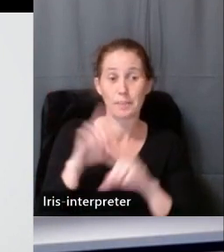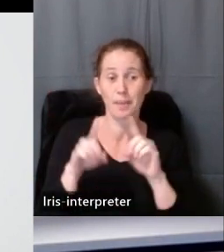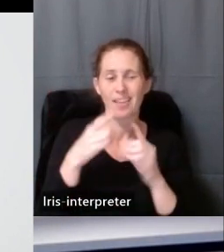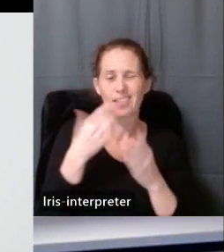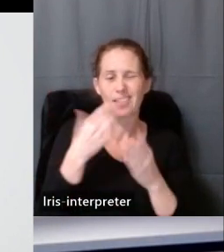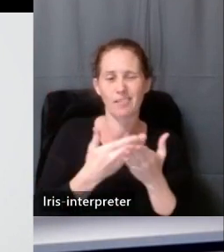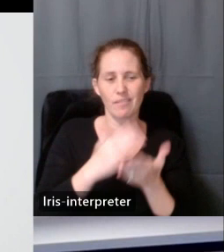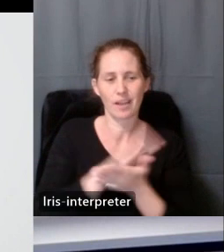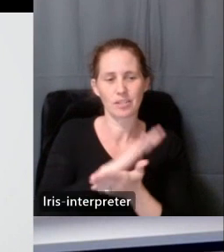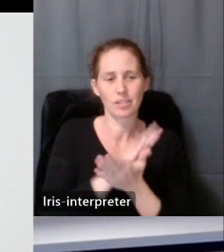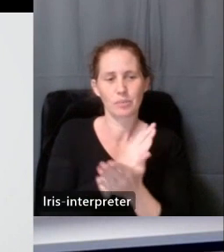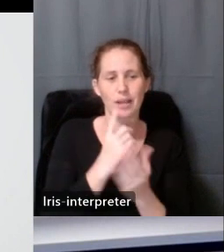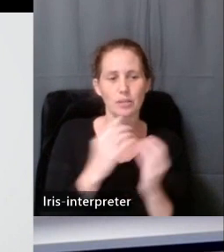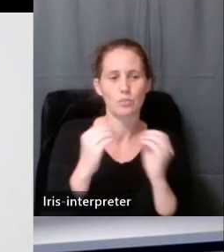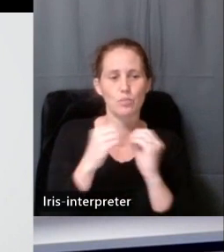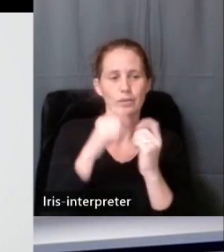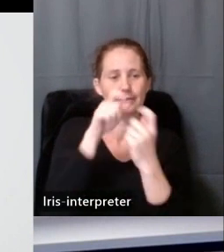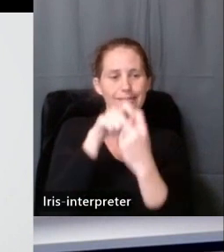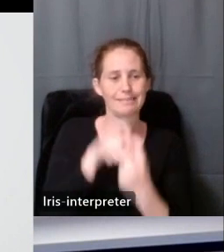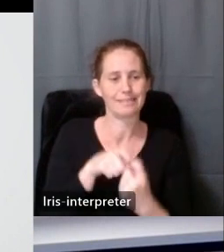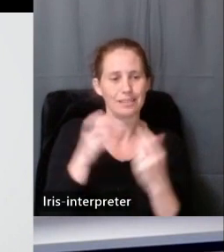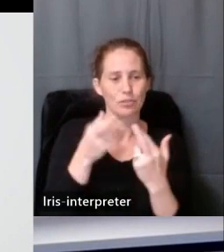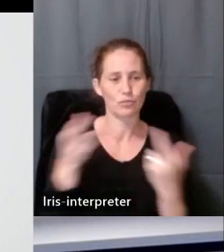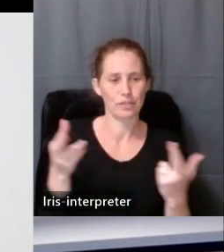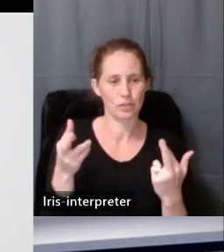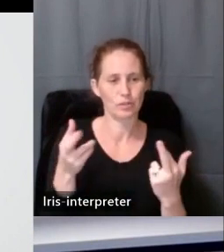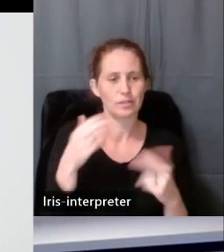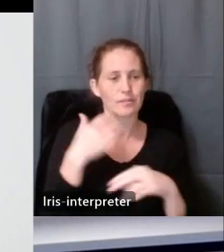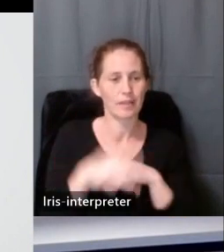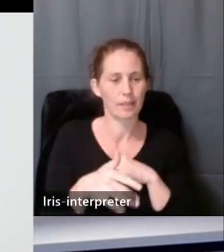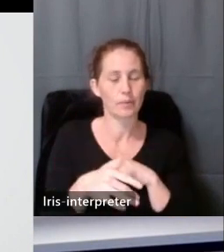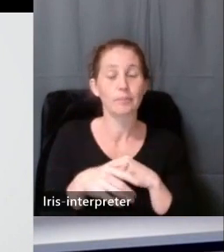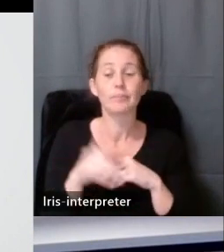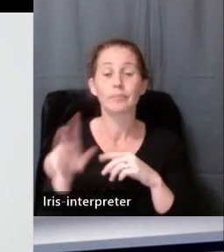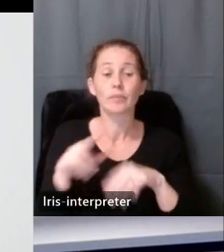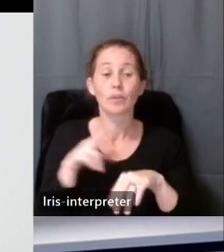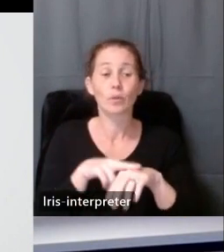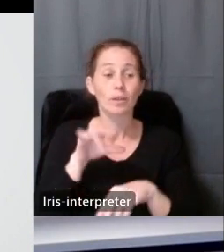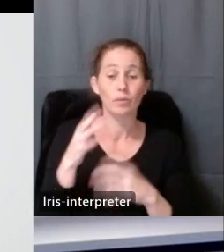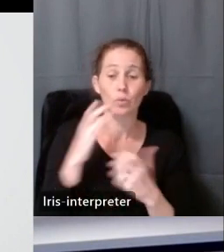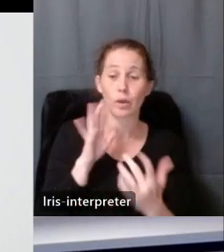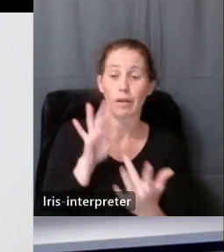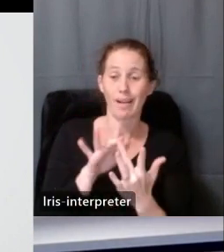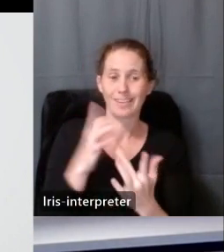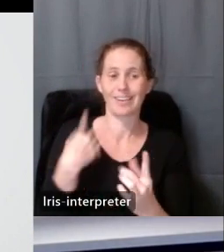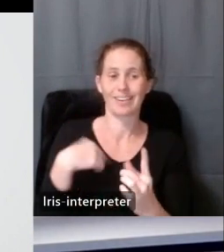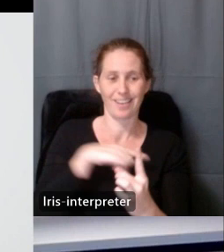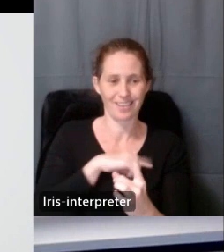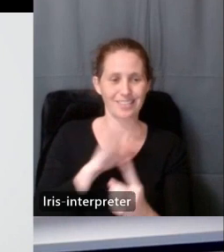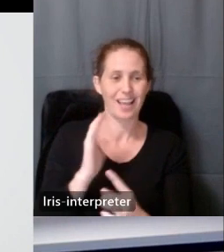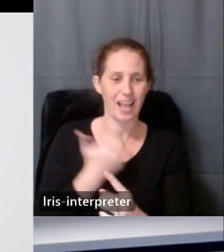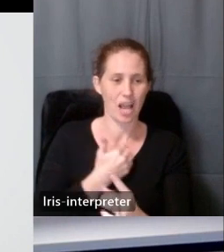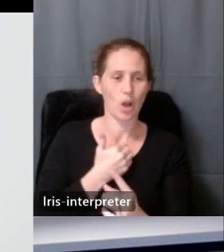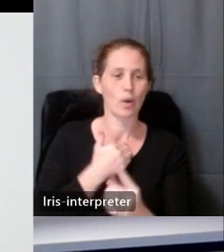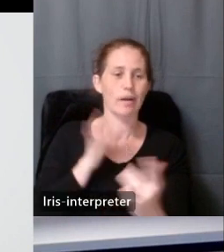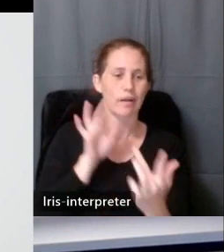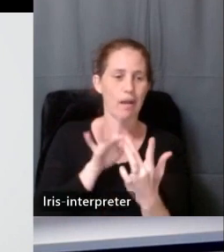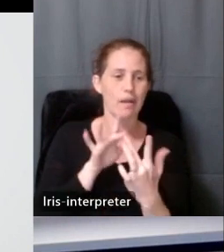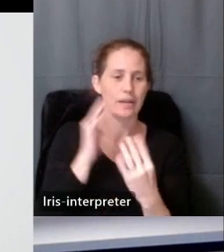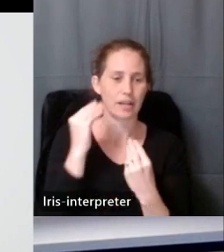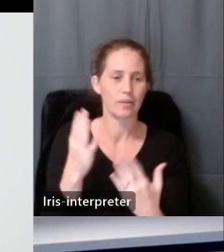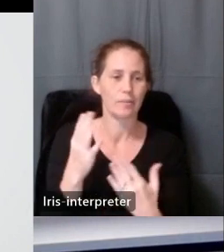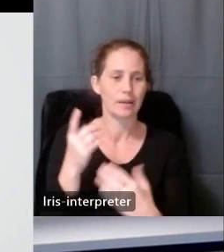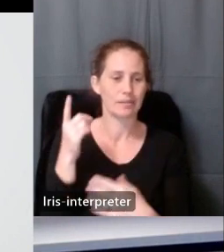sheet has further details and resources as well. And of course, if you'd like to contact us, our contact information